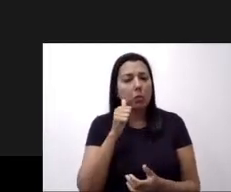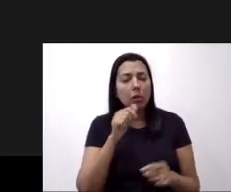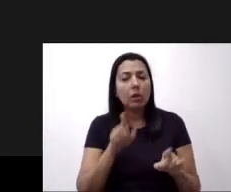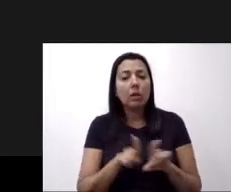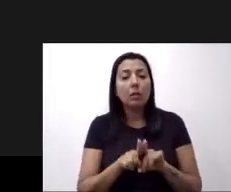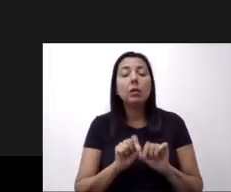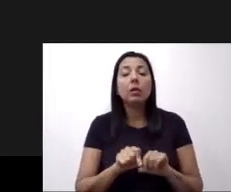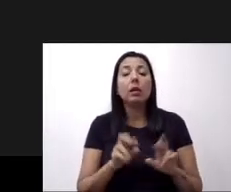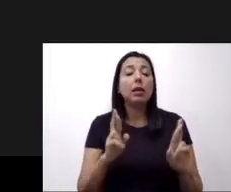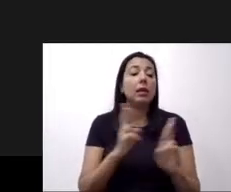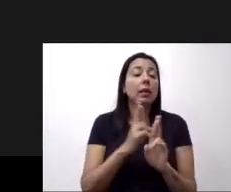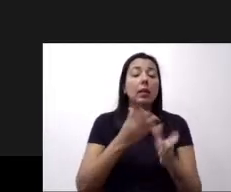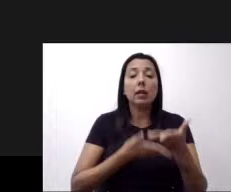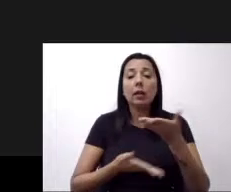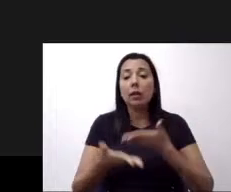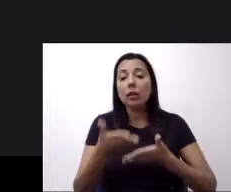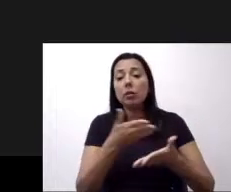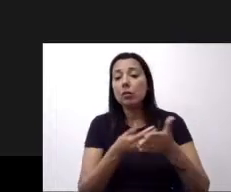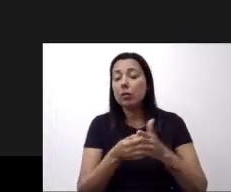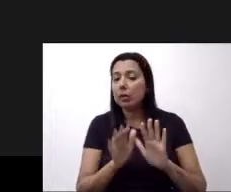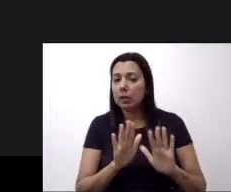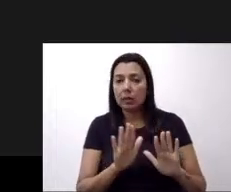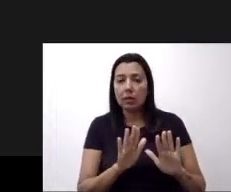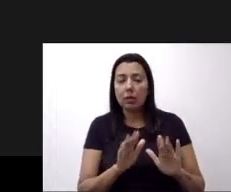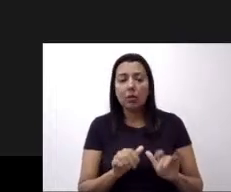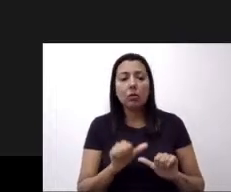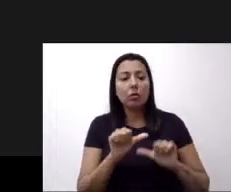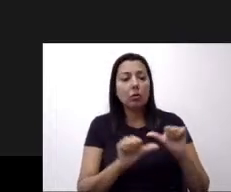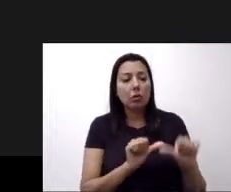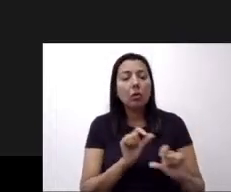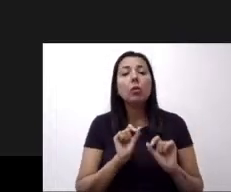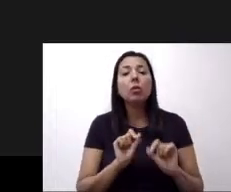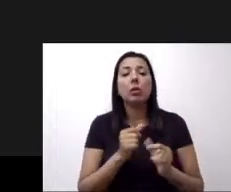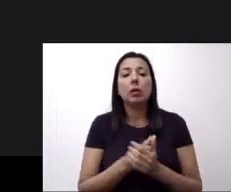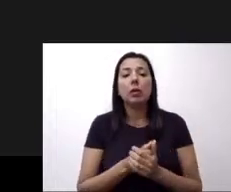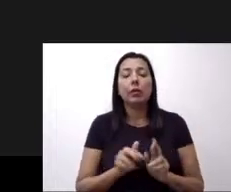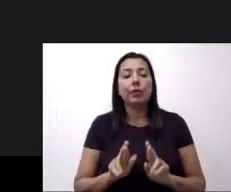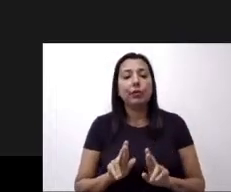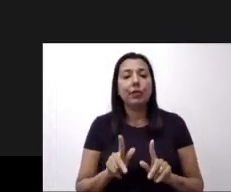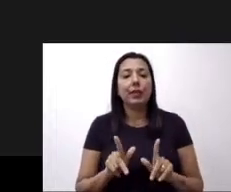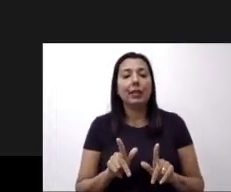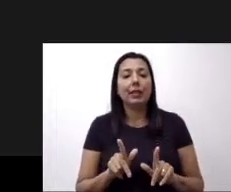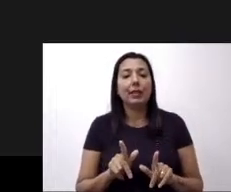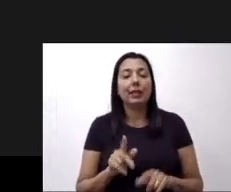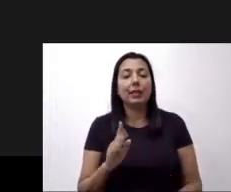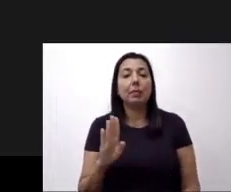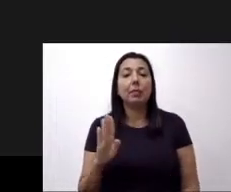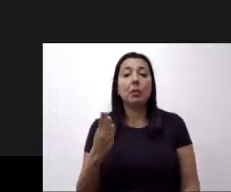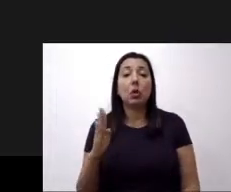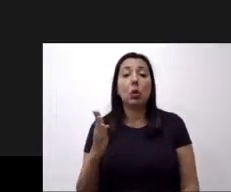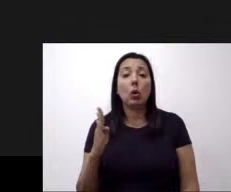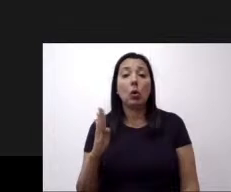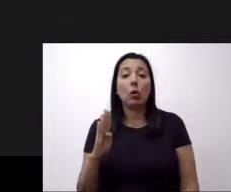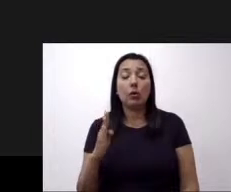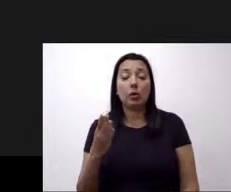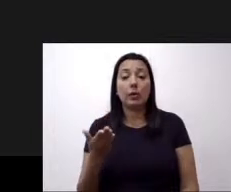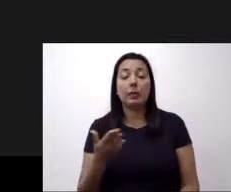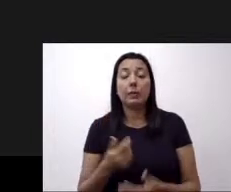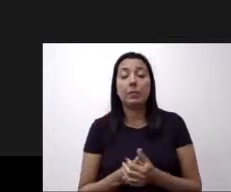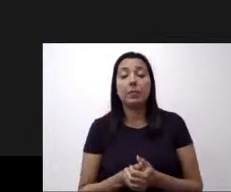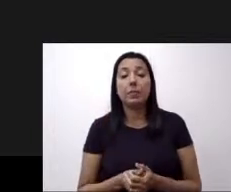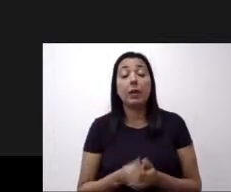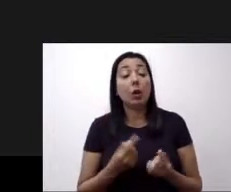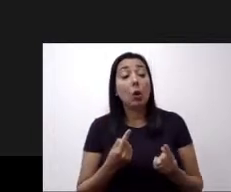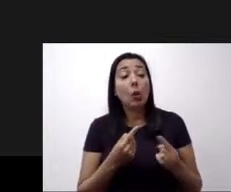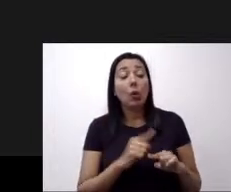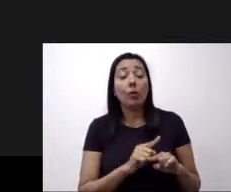relationships don't derive from biological differences. On the contrary, gender studies